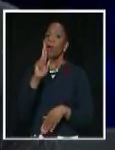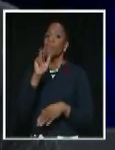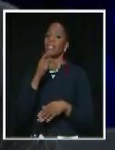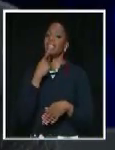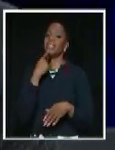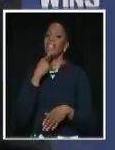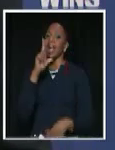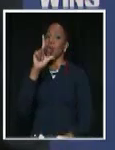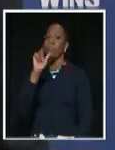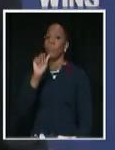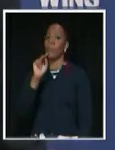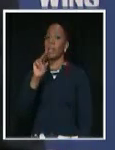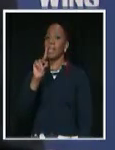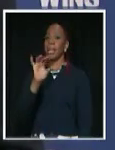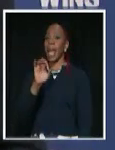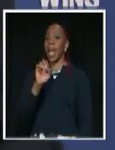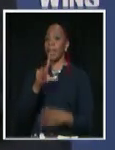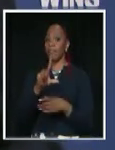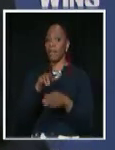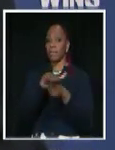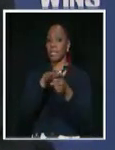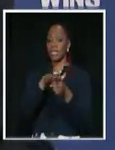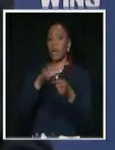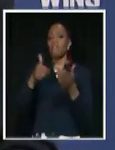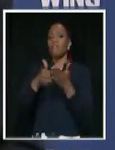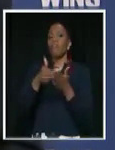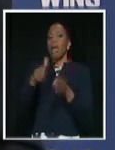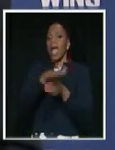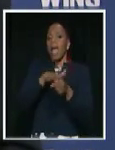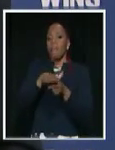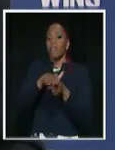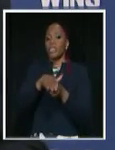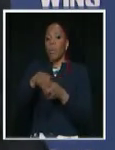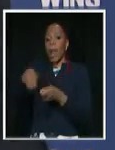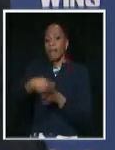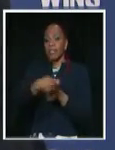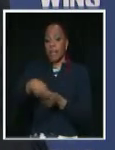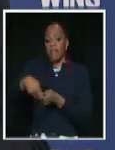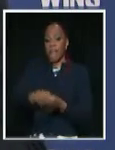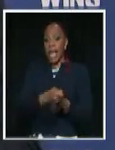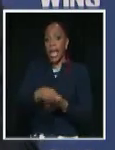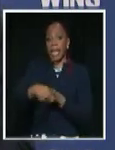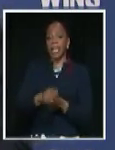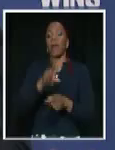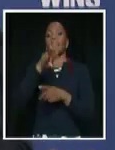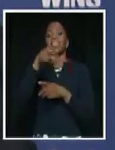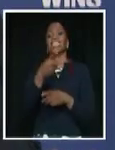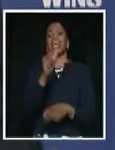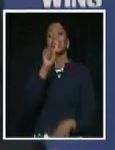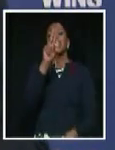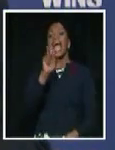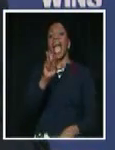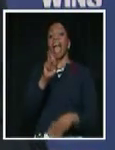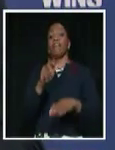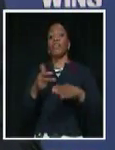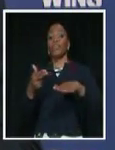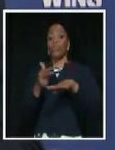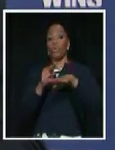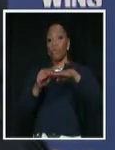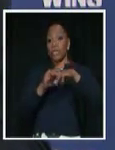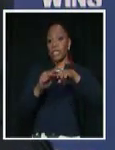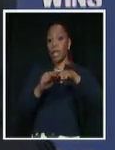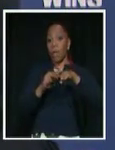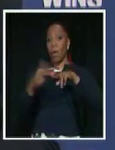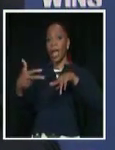We have numerous places where we're excavating through the rock in the city of New York. We have the 2nd Avenue subway, which will continue in